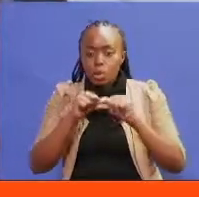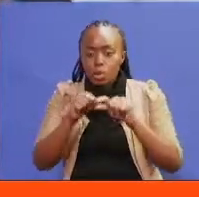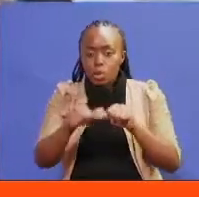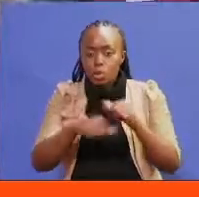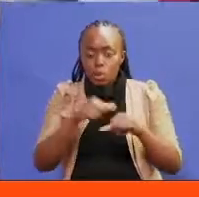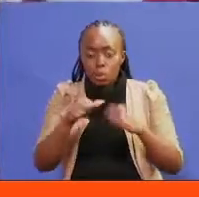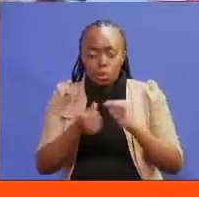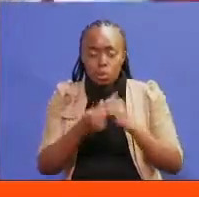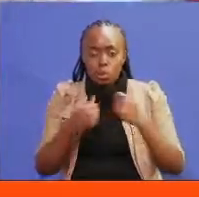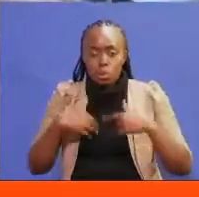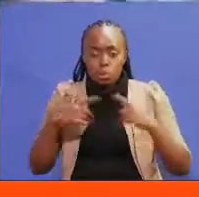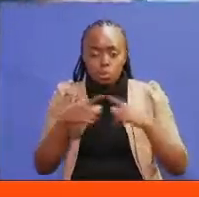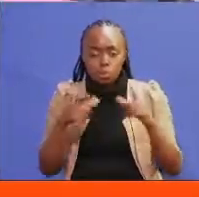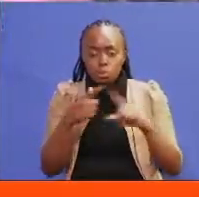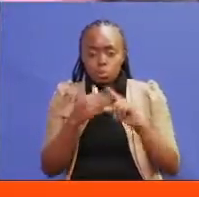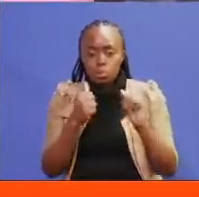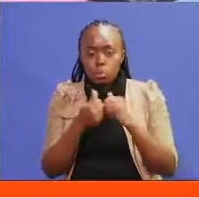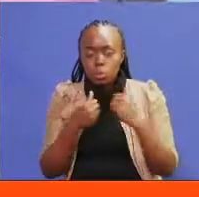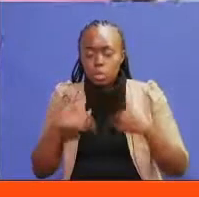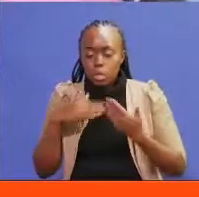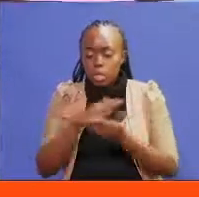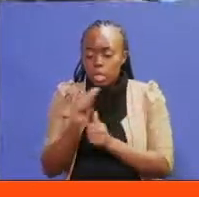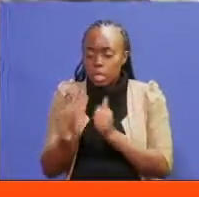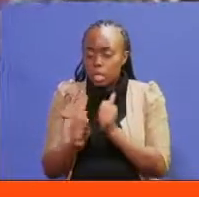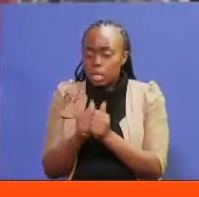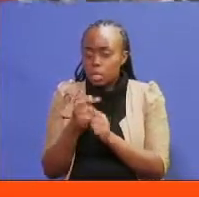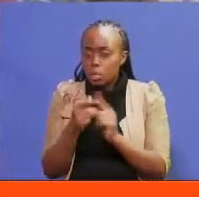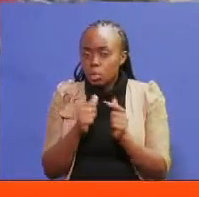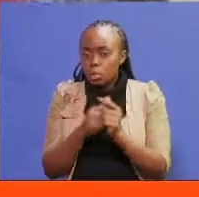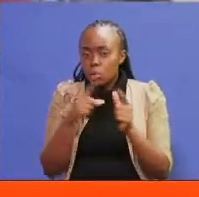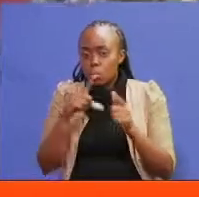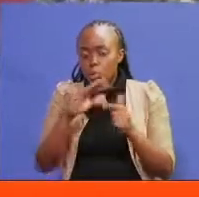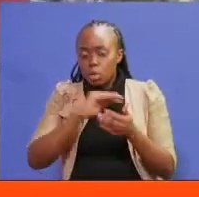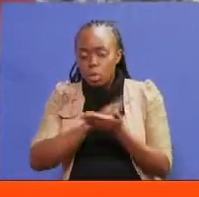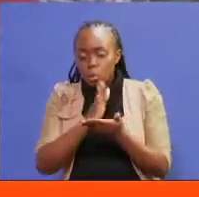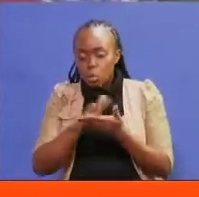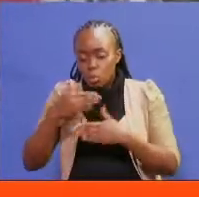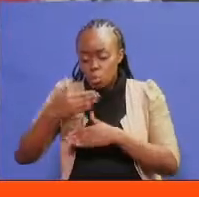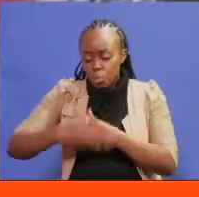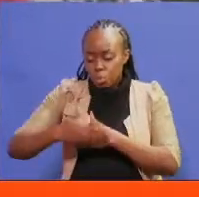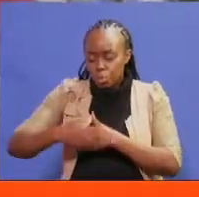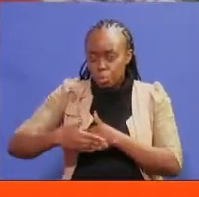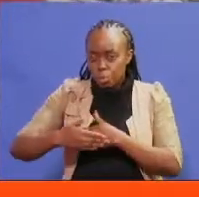of the farm that is located at Kurimon area at the Laikipia-Samburu border.